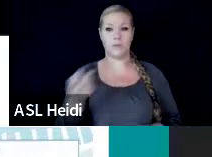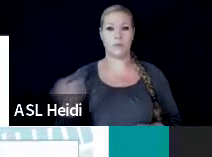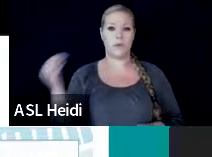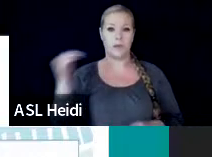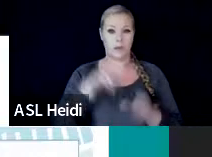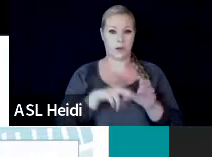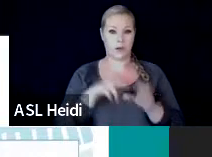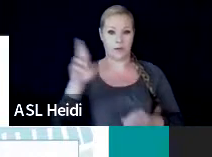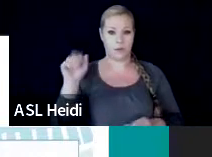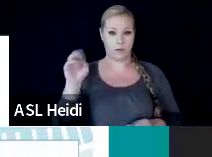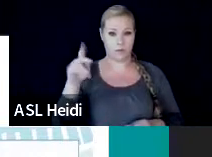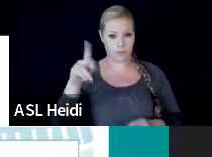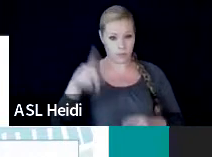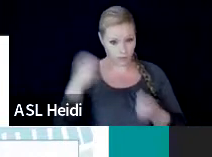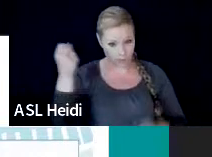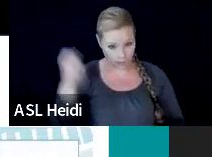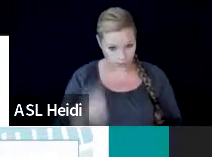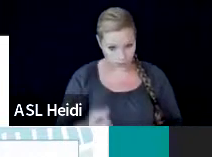as you're going south.